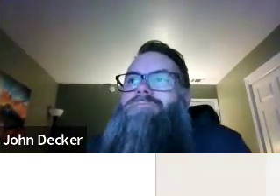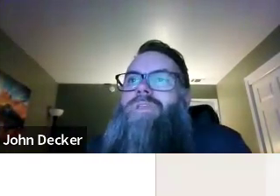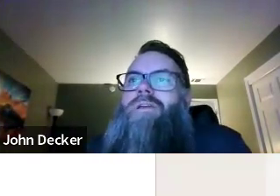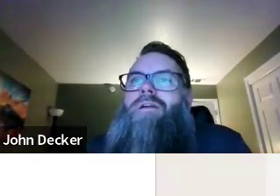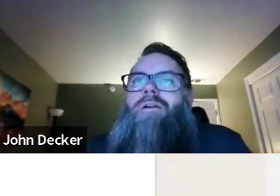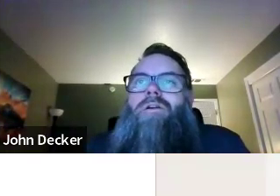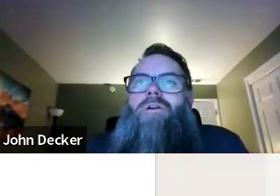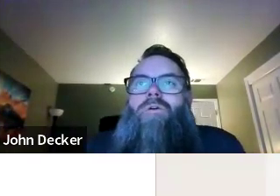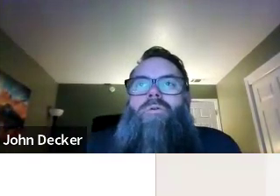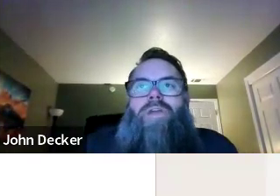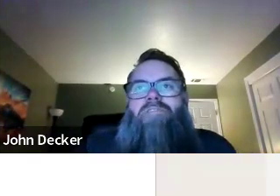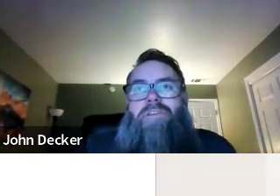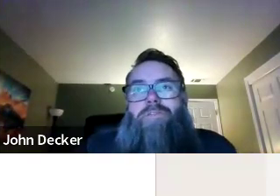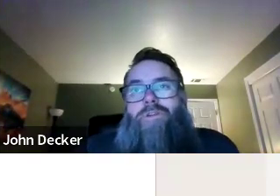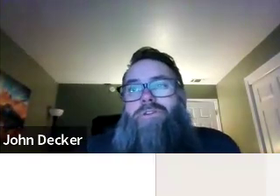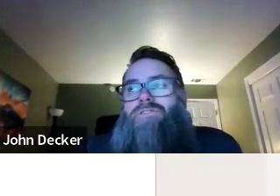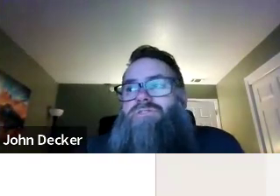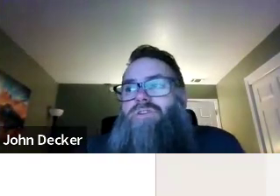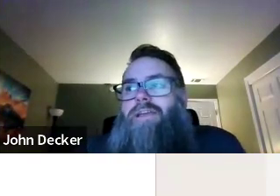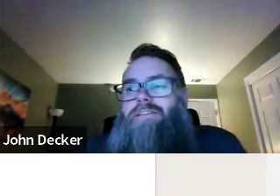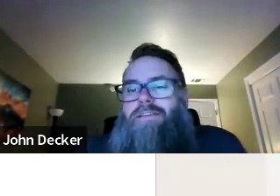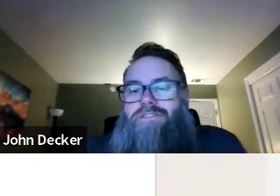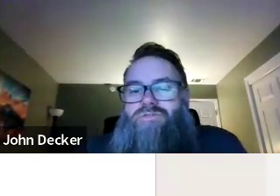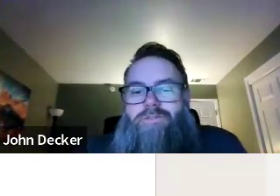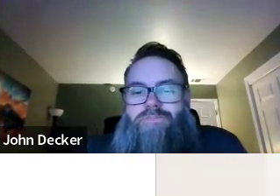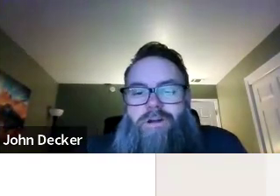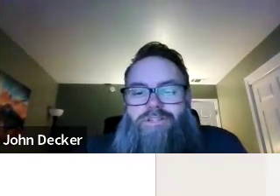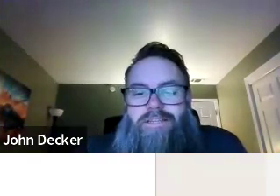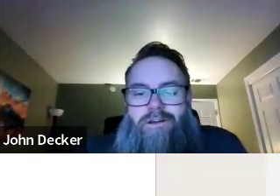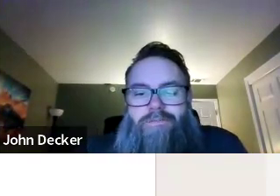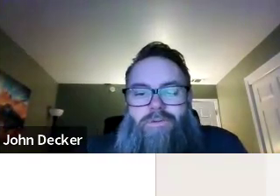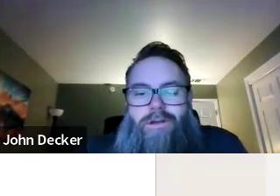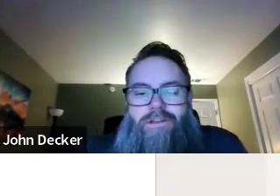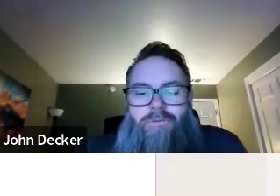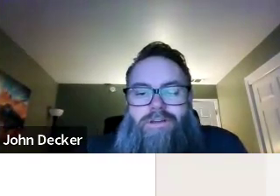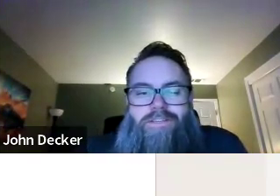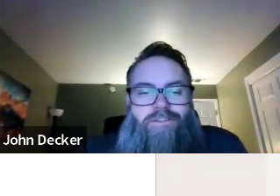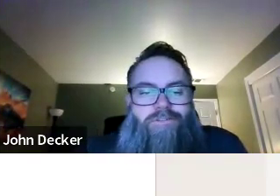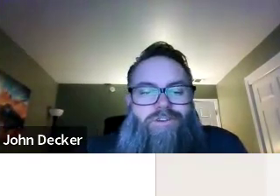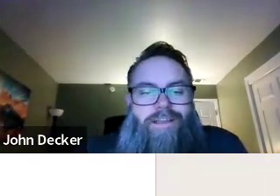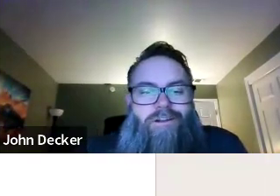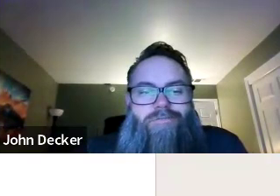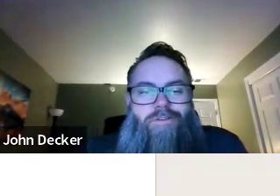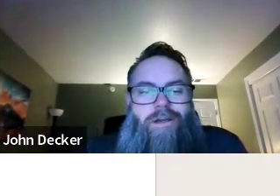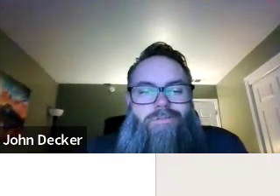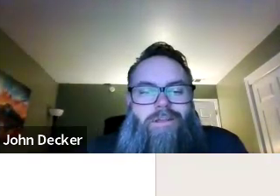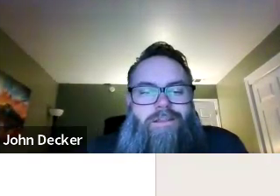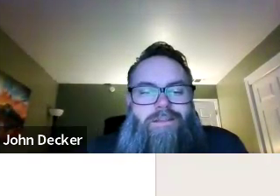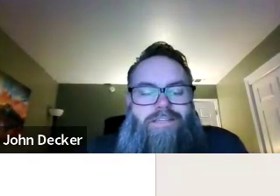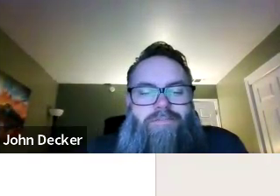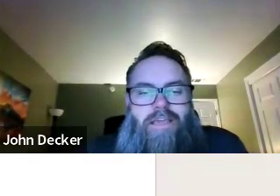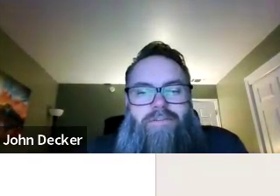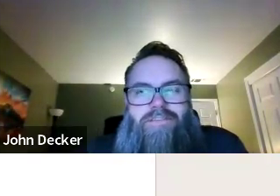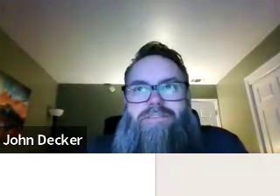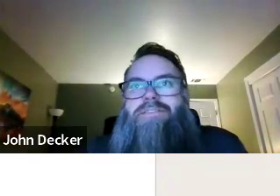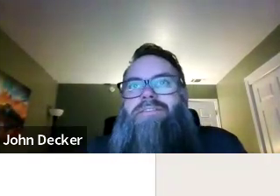other options. We have been for years trying to get the Shriners project off the ground, and we'll continue to try to get it off the ground